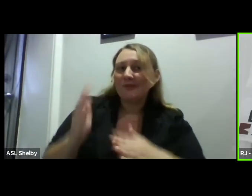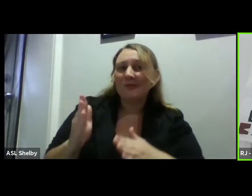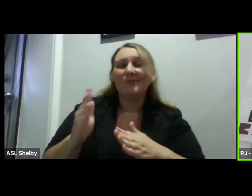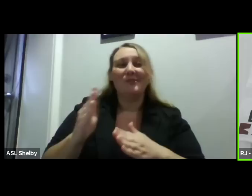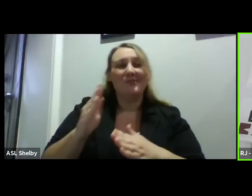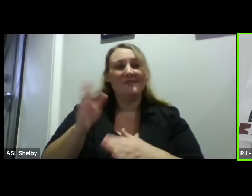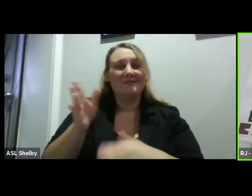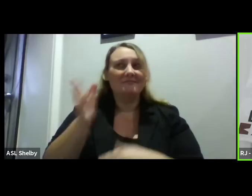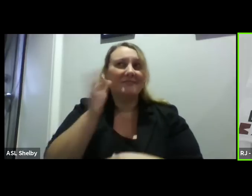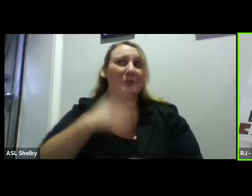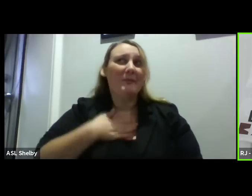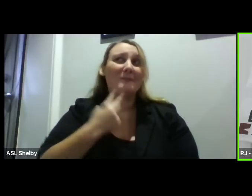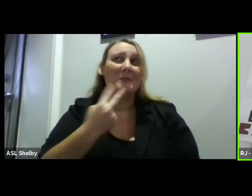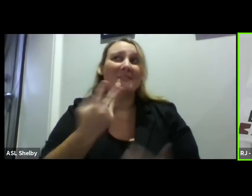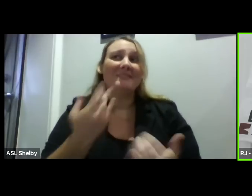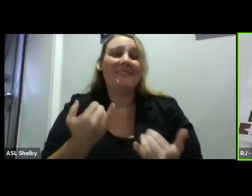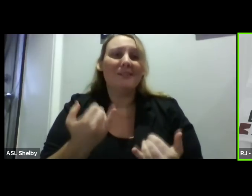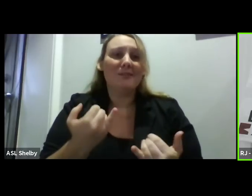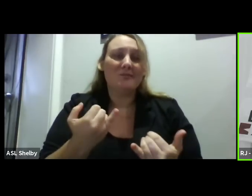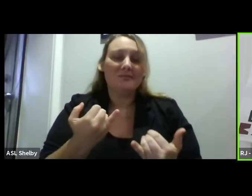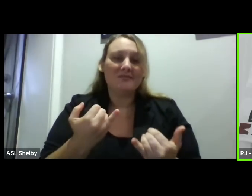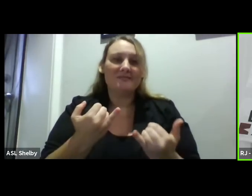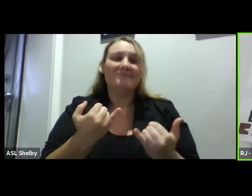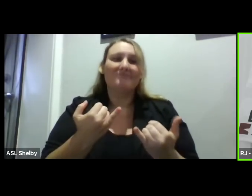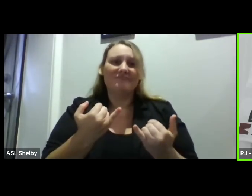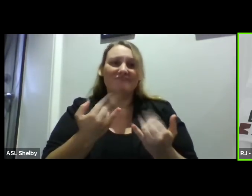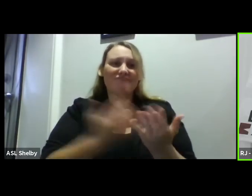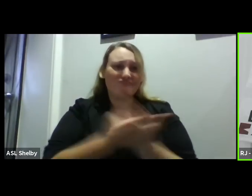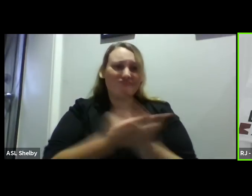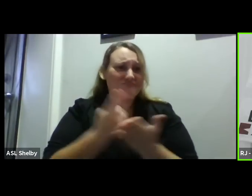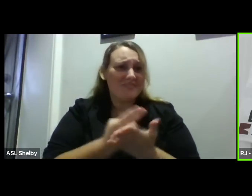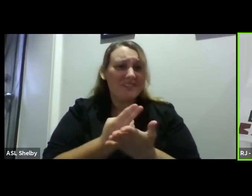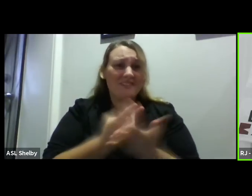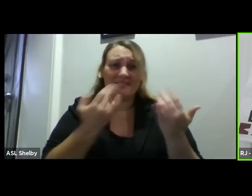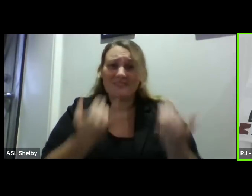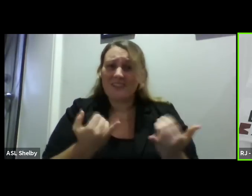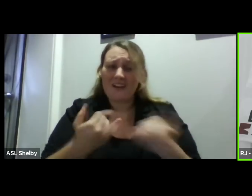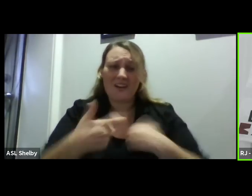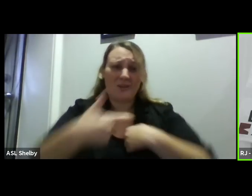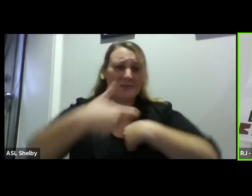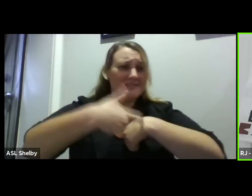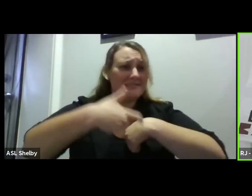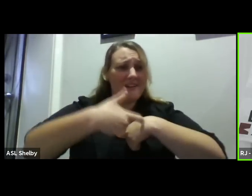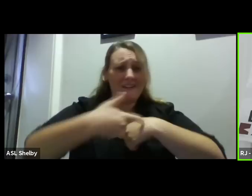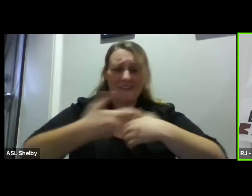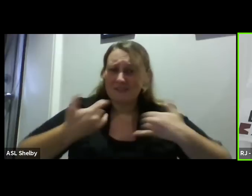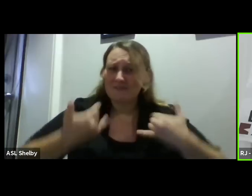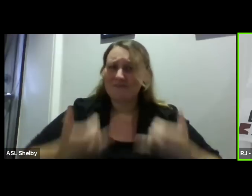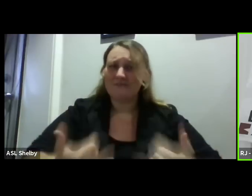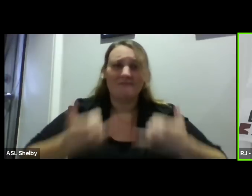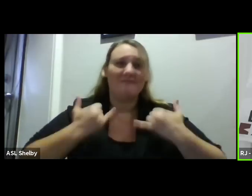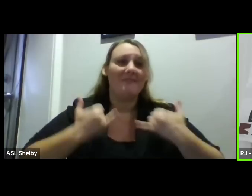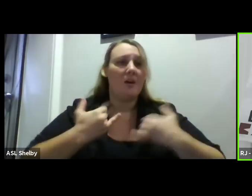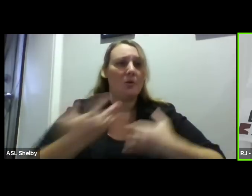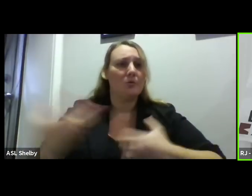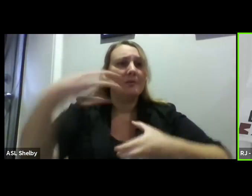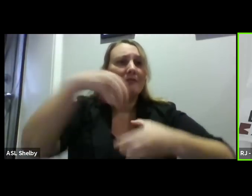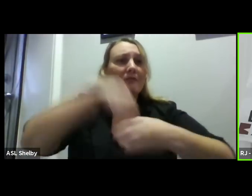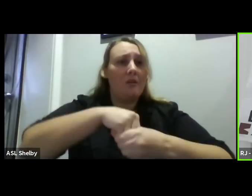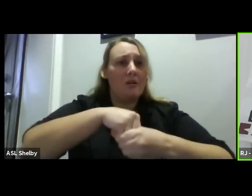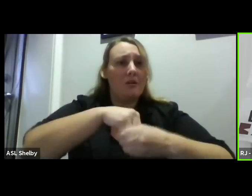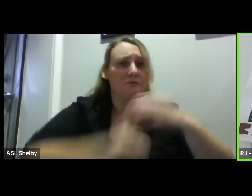that the time is long overdue for you to engage in this work. The time is long